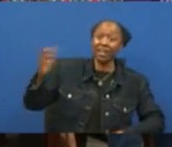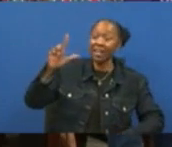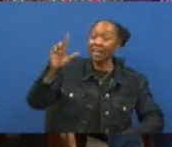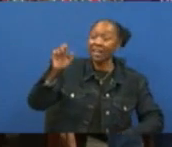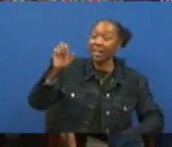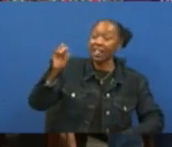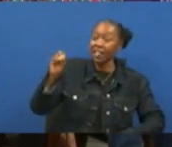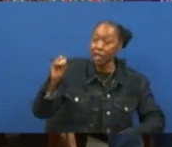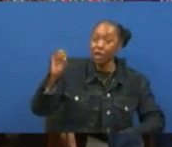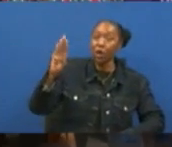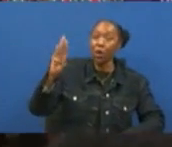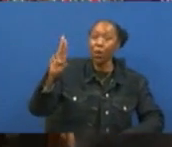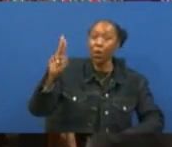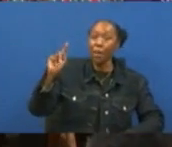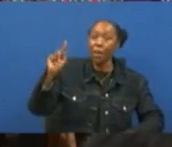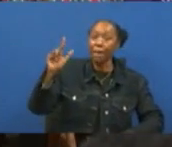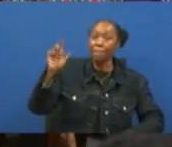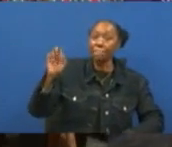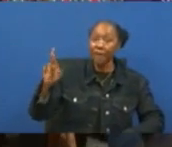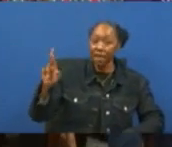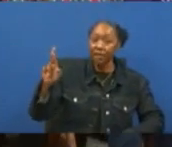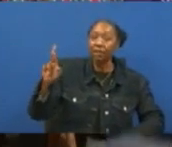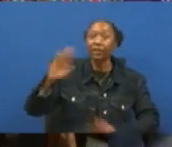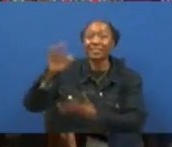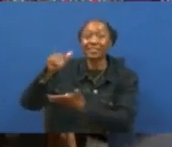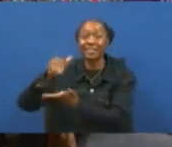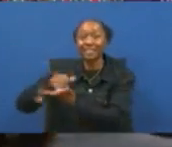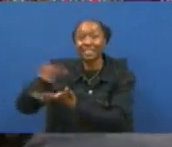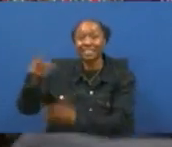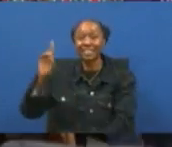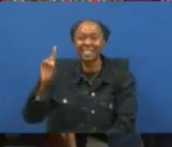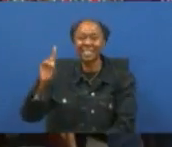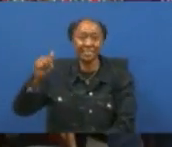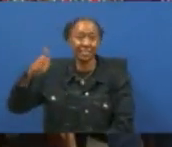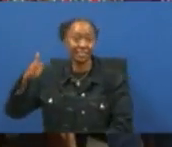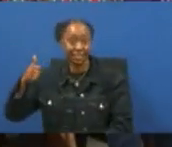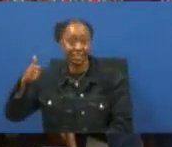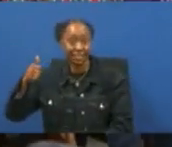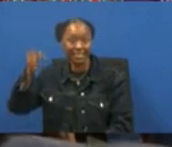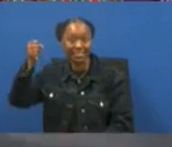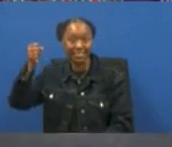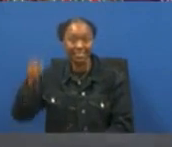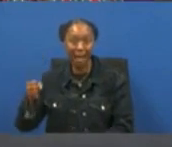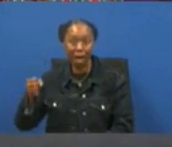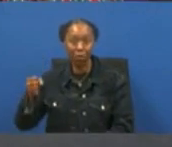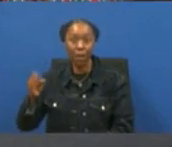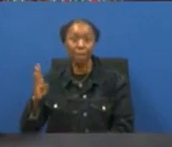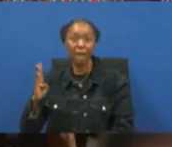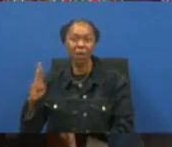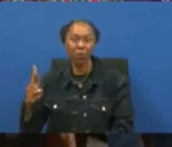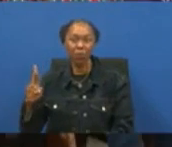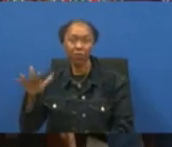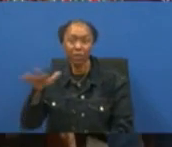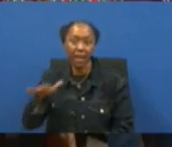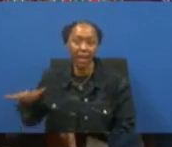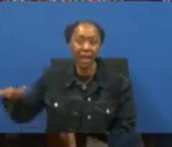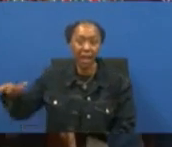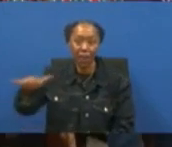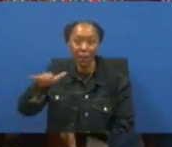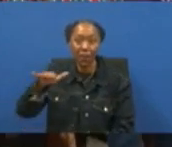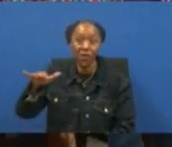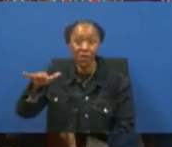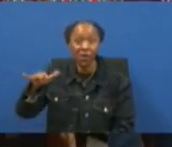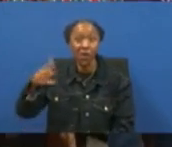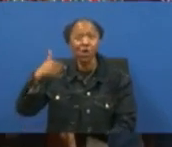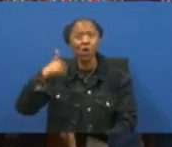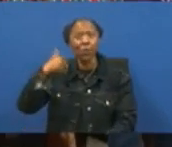S. Butler Center in District 10 in South Baton Rouge. And just to give you just a